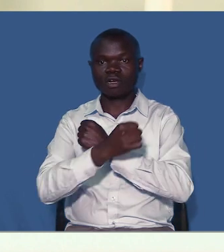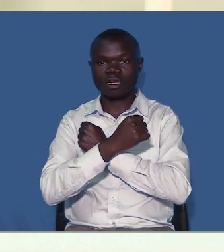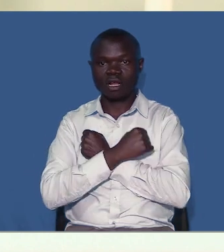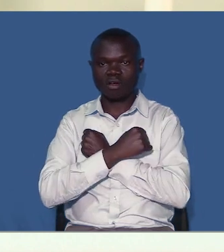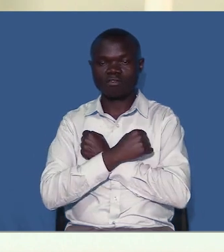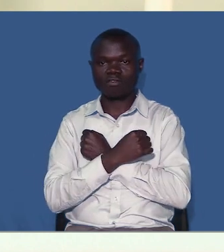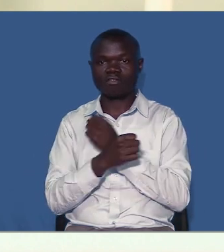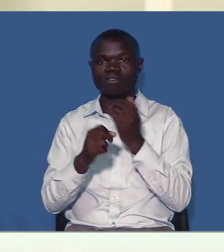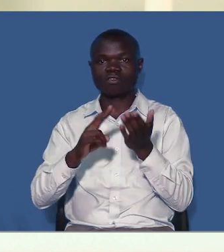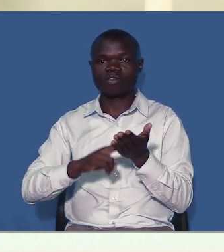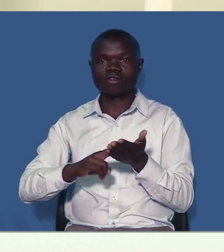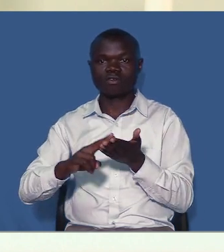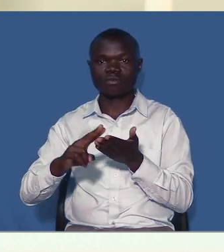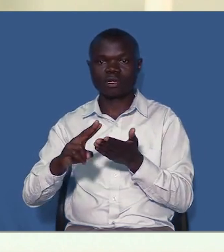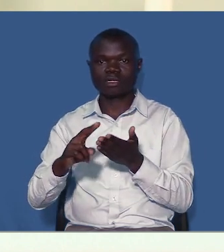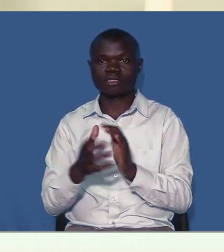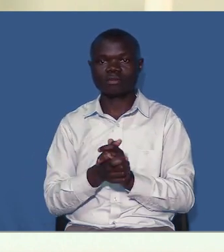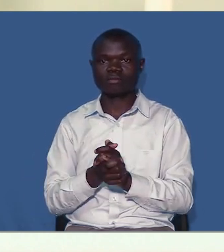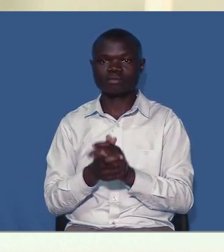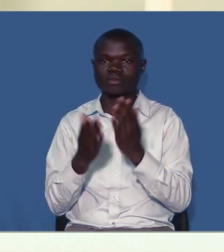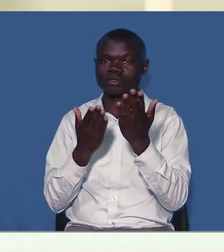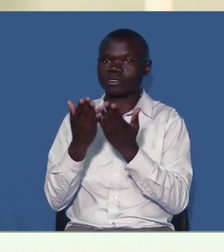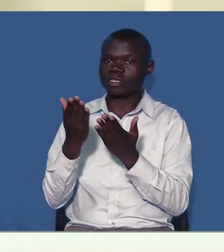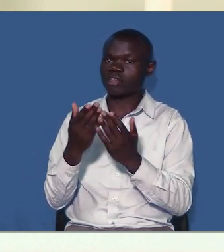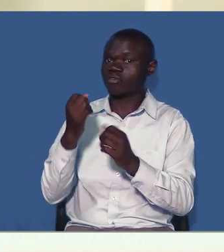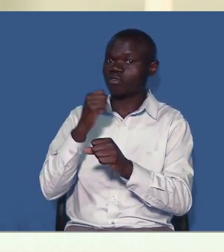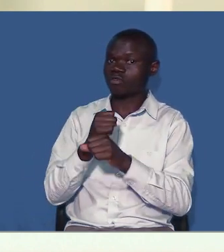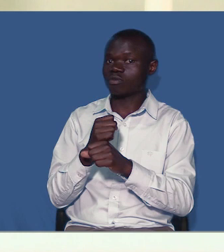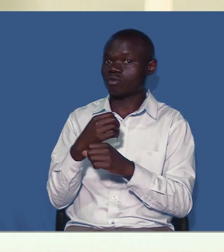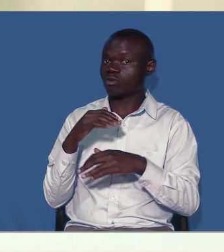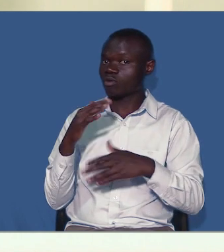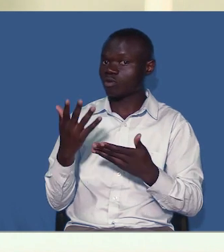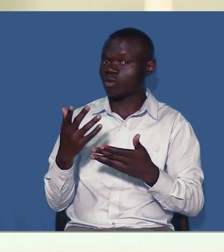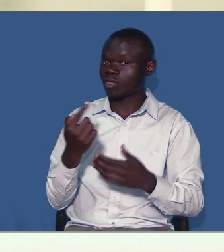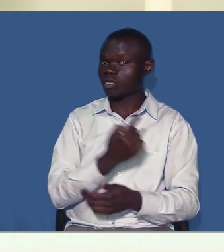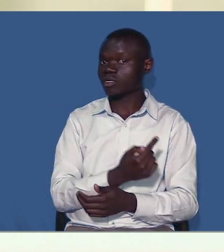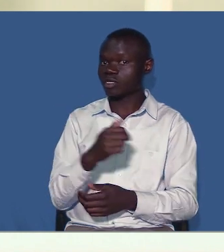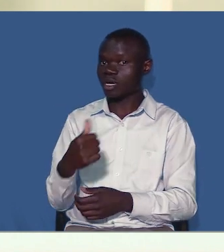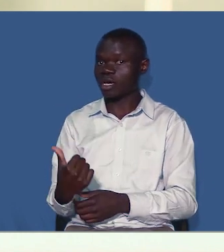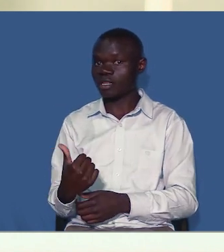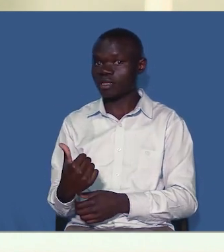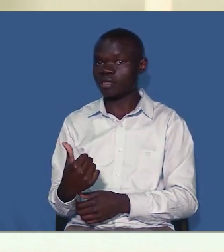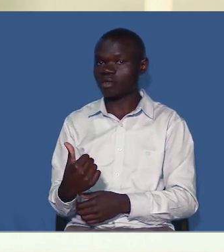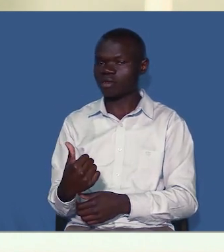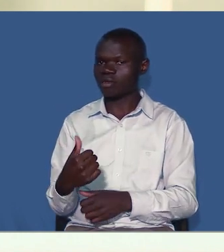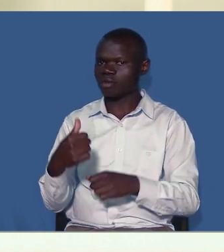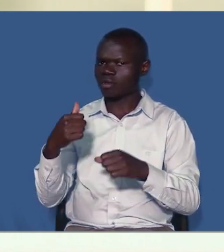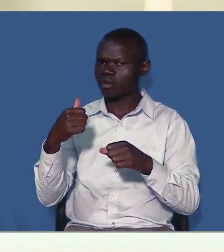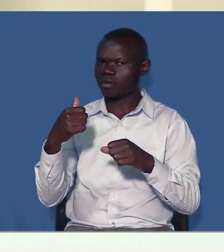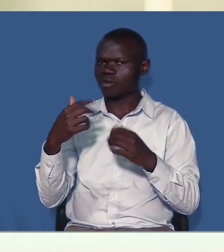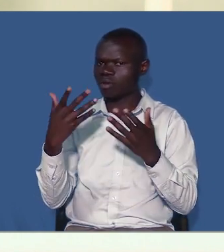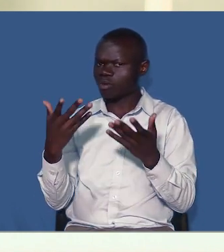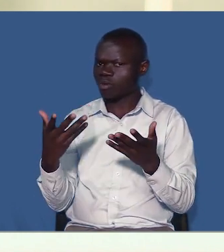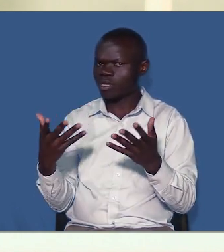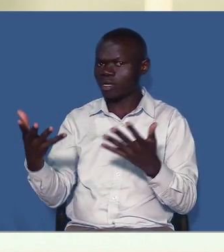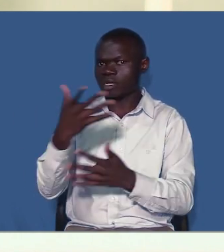humility, and service. Brethren, do we serve each other? Do we love each other? And do we interact with